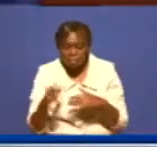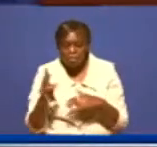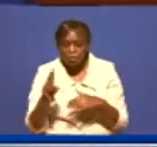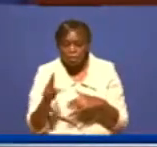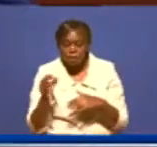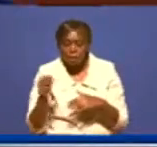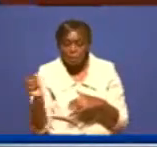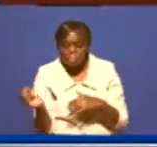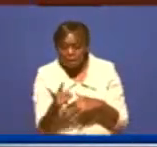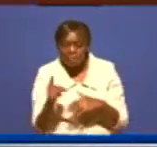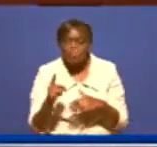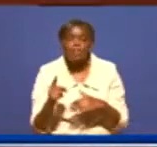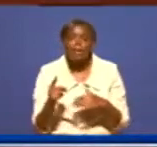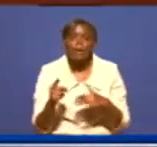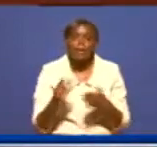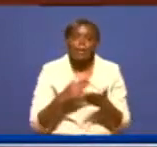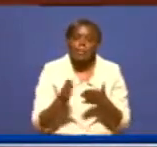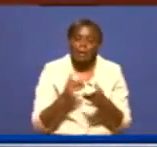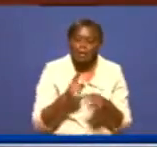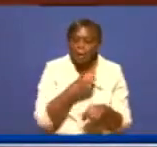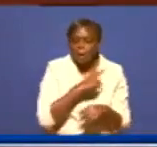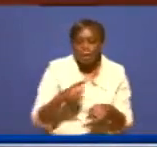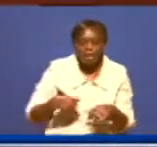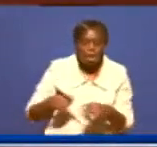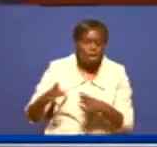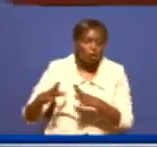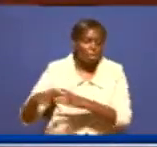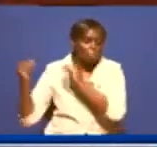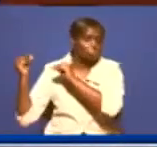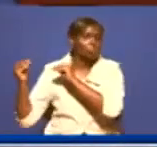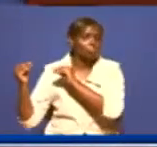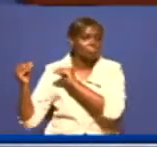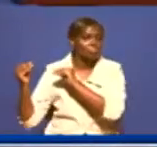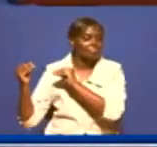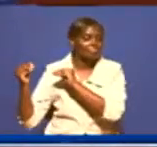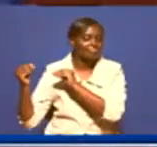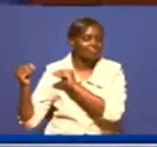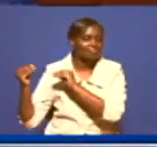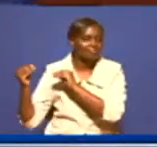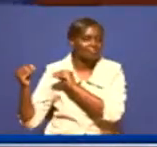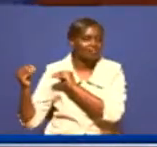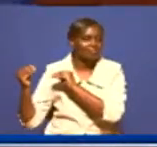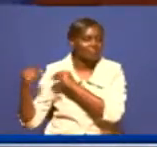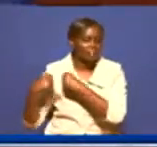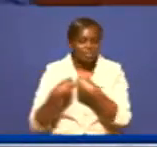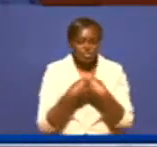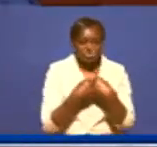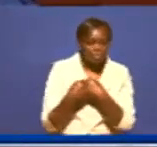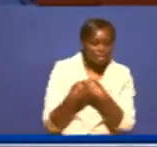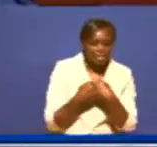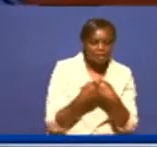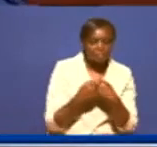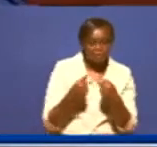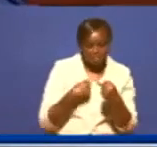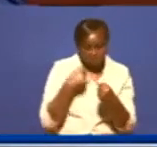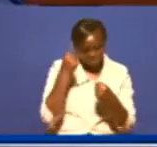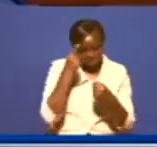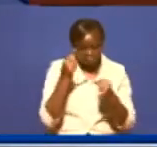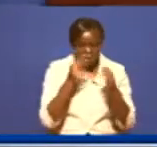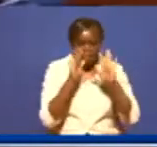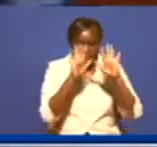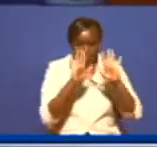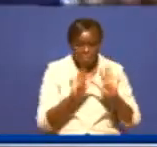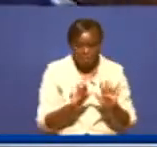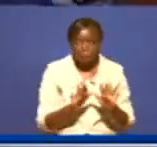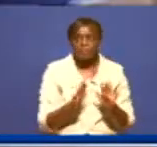2-3 months. But I'm sick of the landlord disappears. So it becomes a challenge. And I think it is very important, because